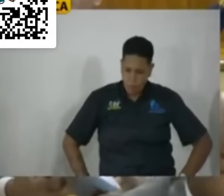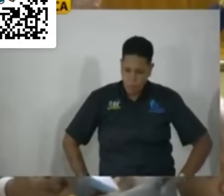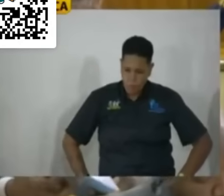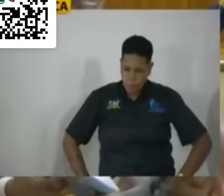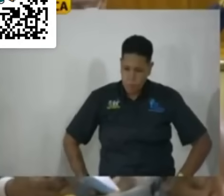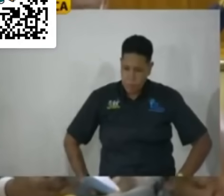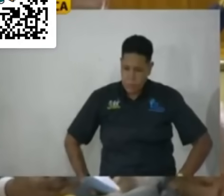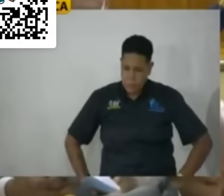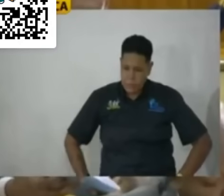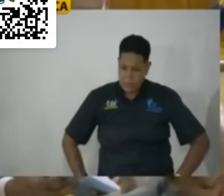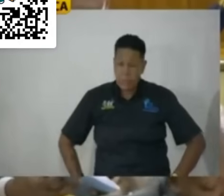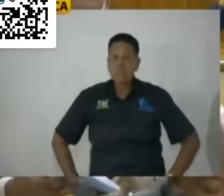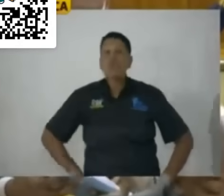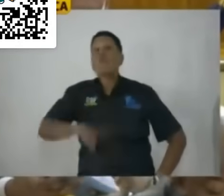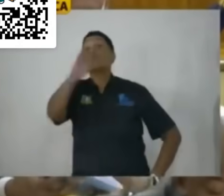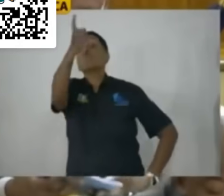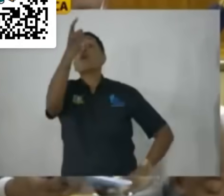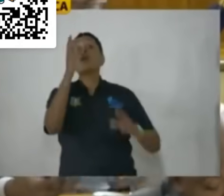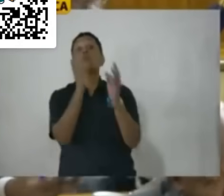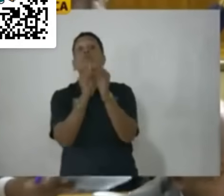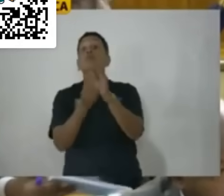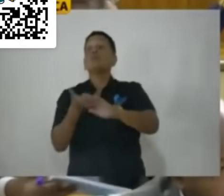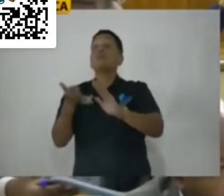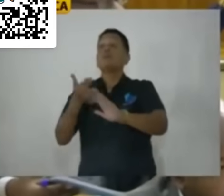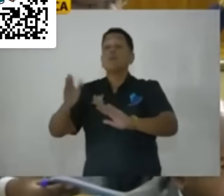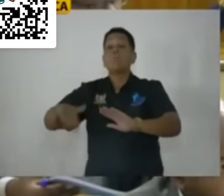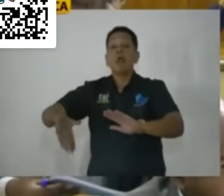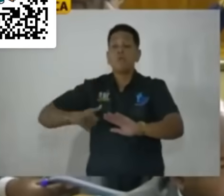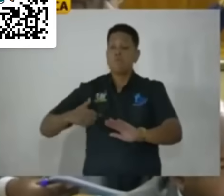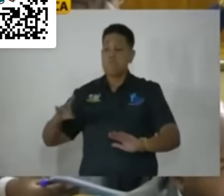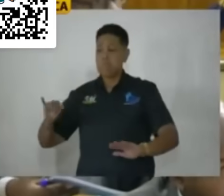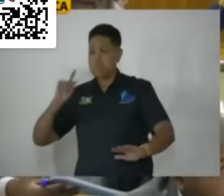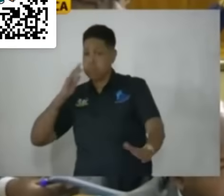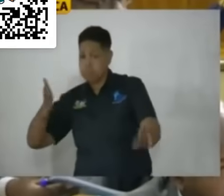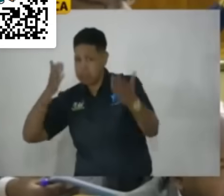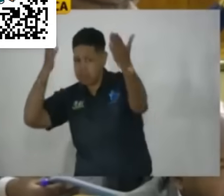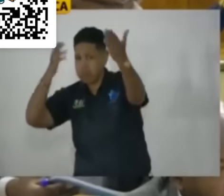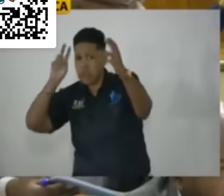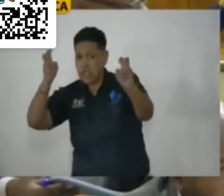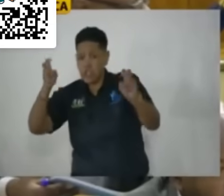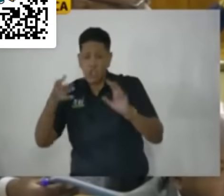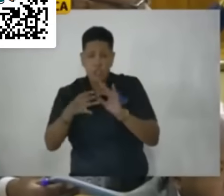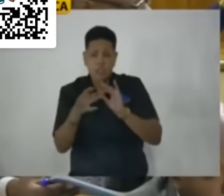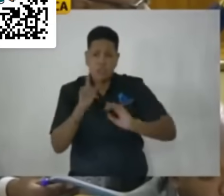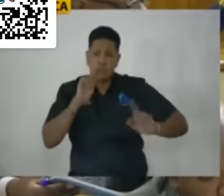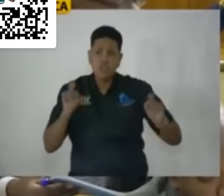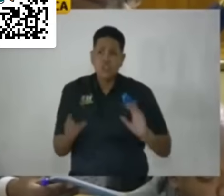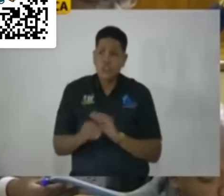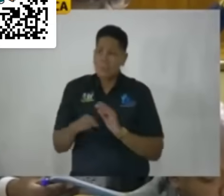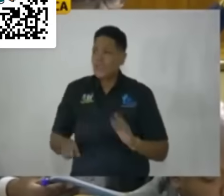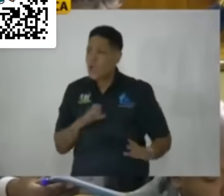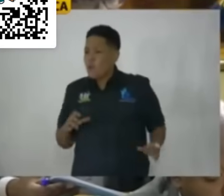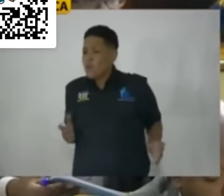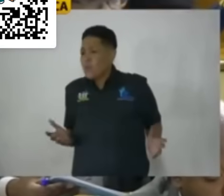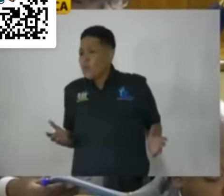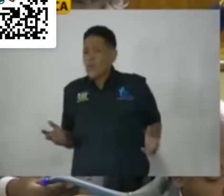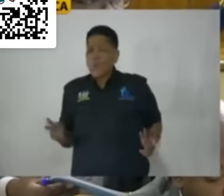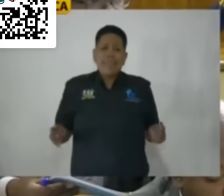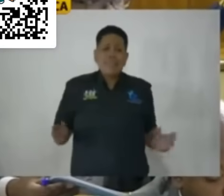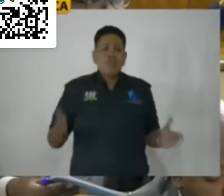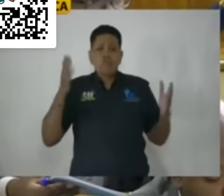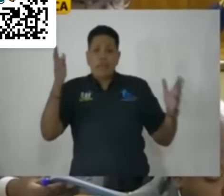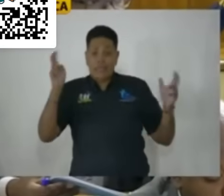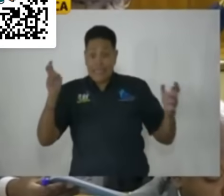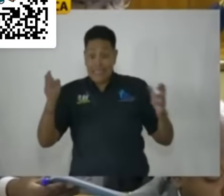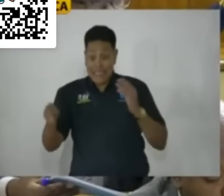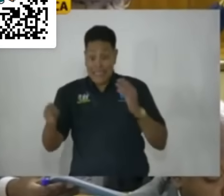At the first sitting of this Parliament, I raised the issue of the chairmanship of these committees